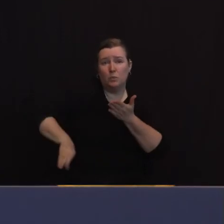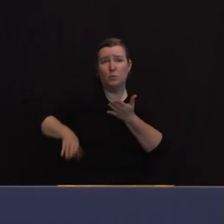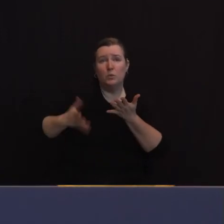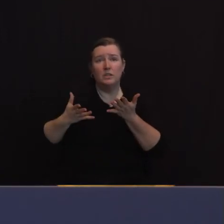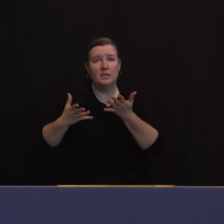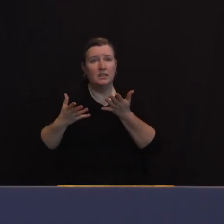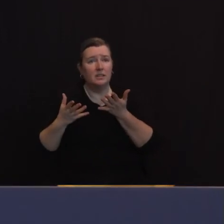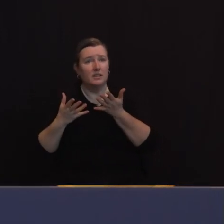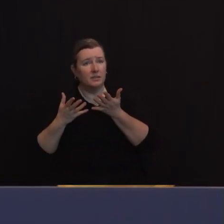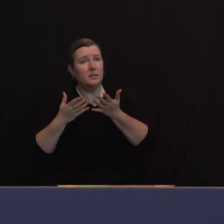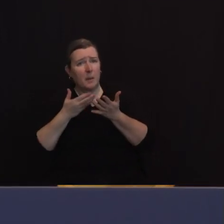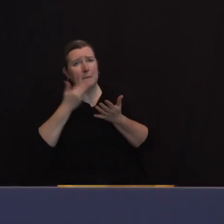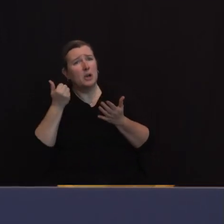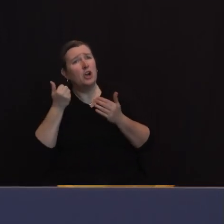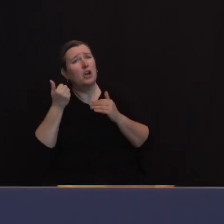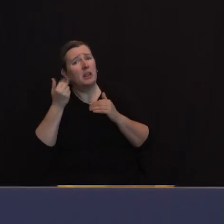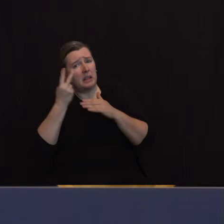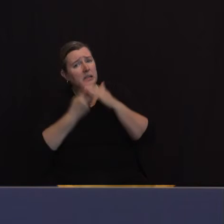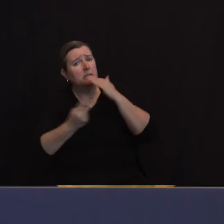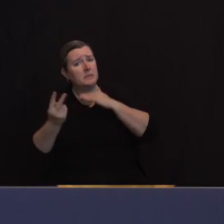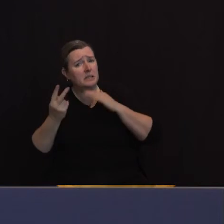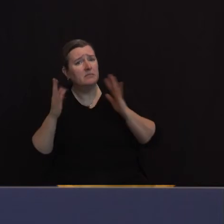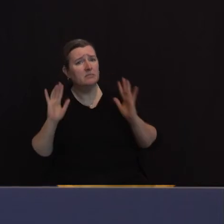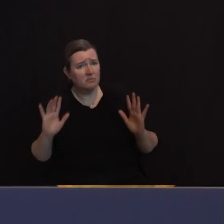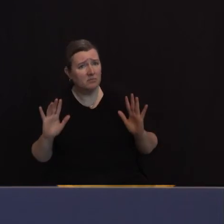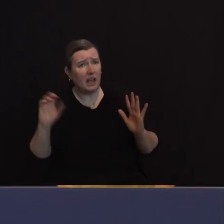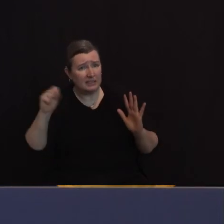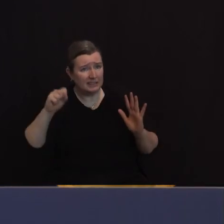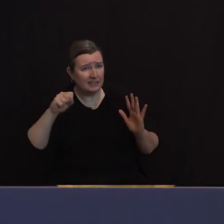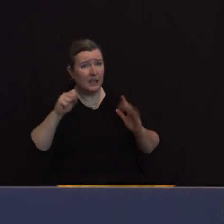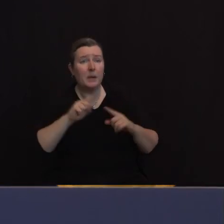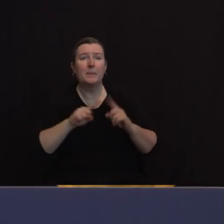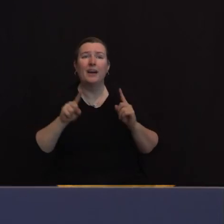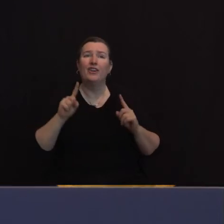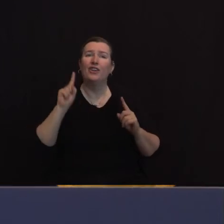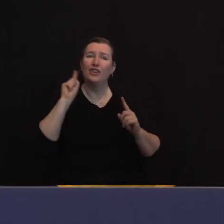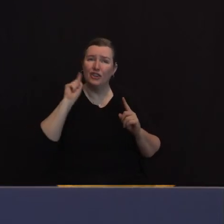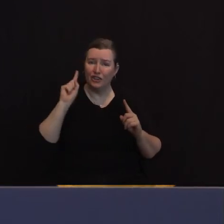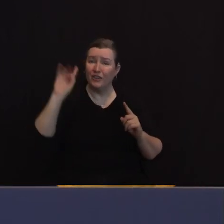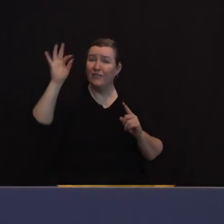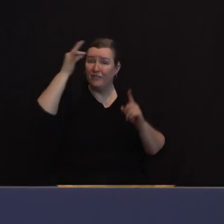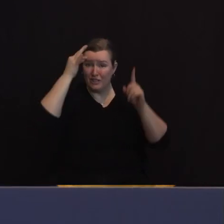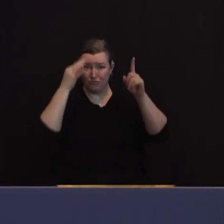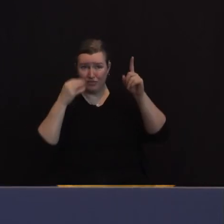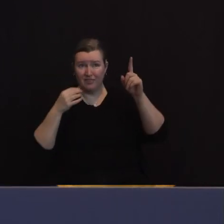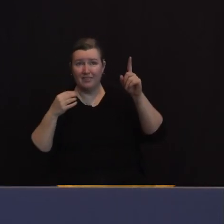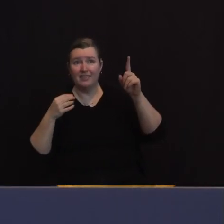I heard the Fed chairman yesterday being very cautious about the economic outlook.